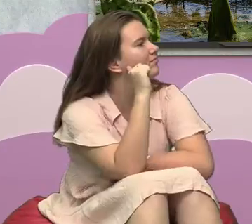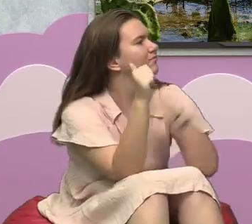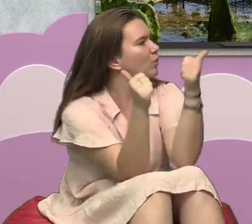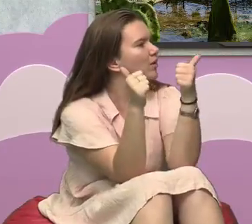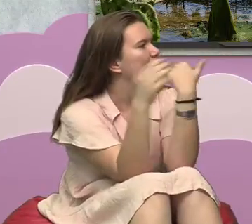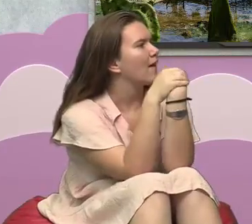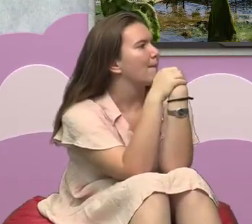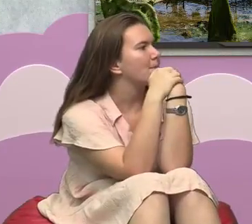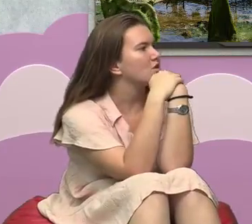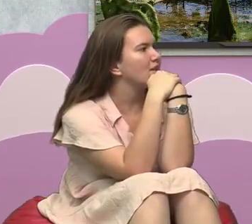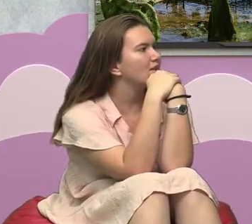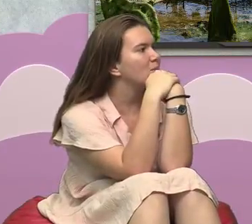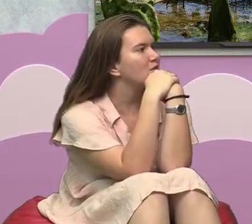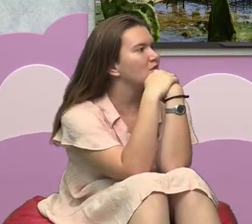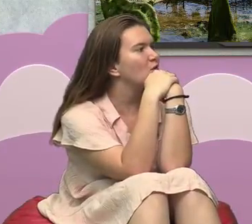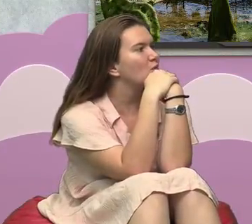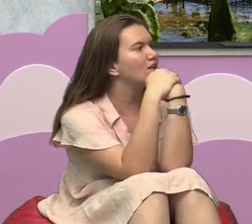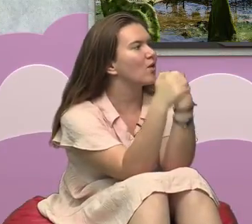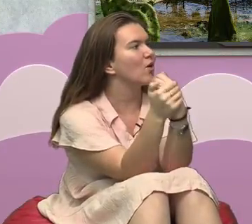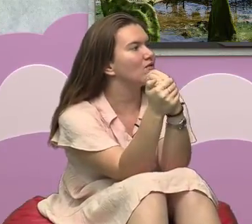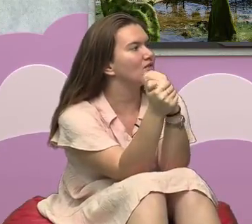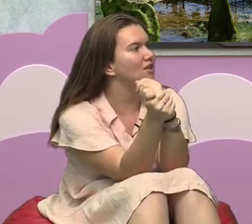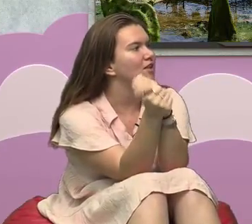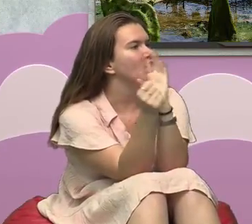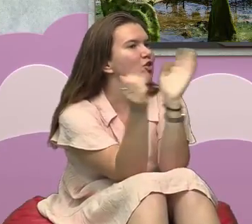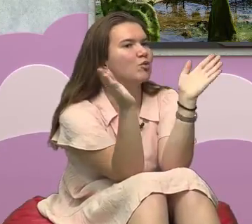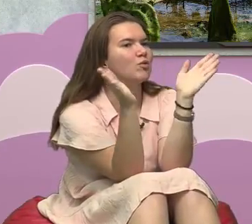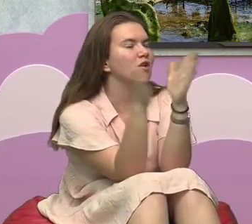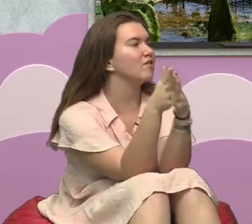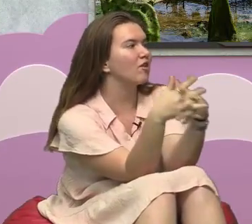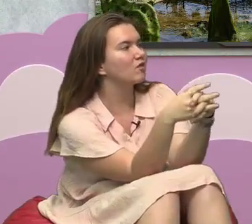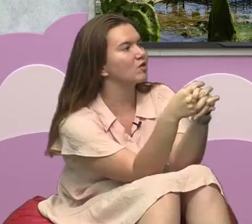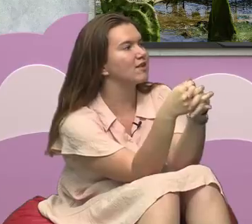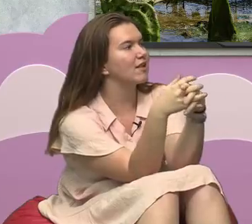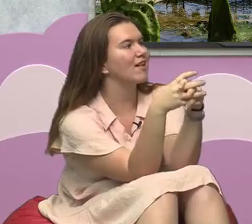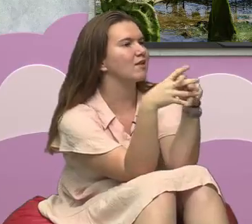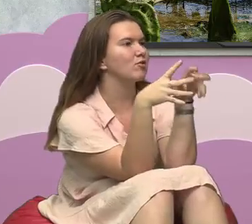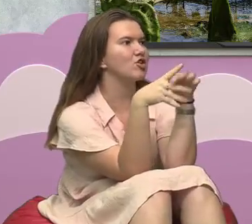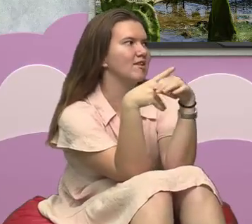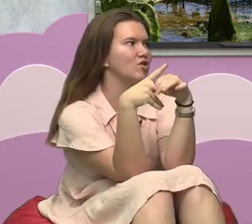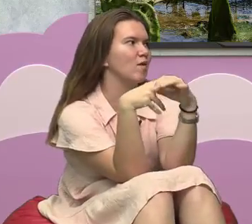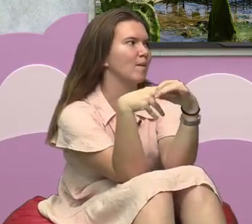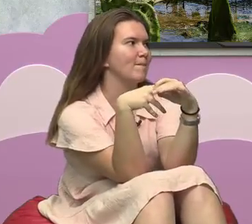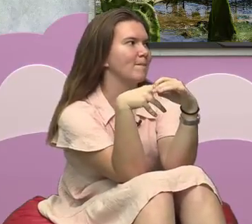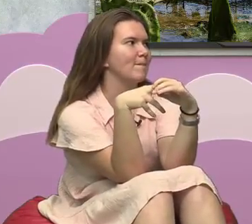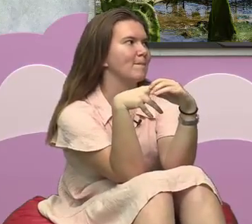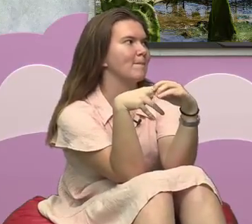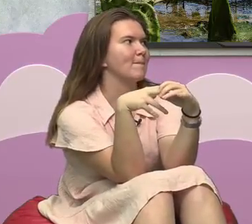info@kickstartnam.com. Cool. What else is up? Before we go over to arts and crafts for today, I think we should sing a